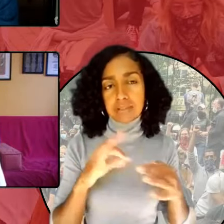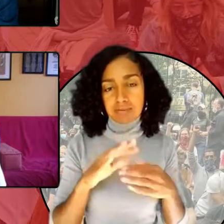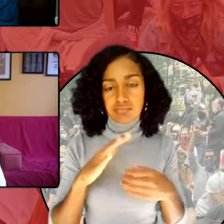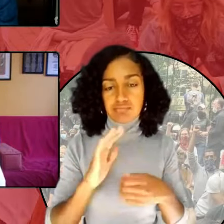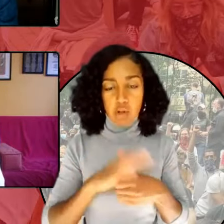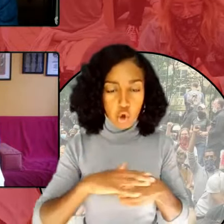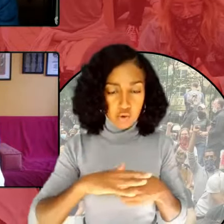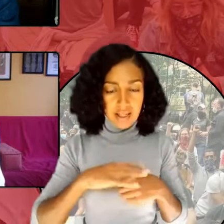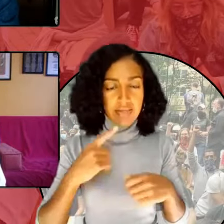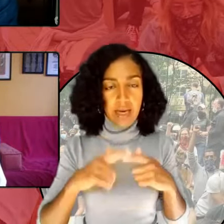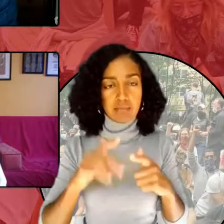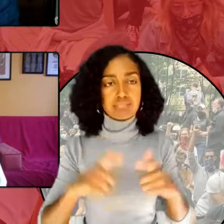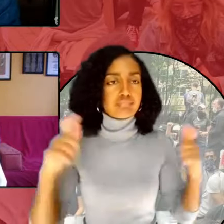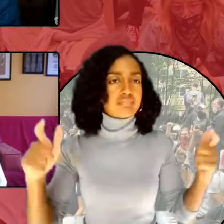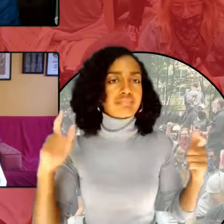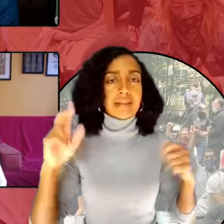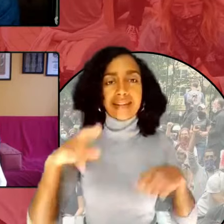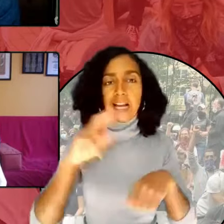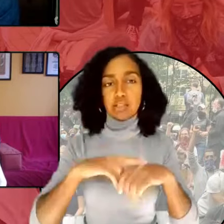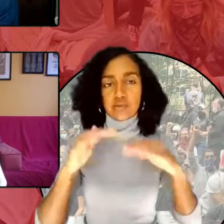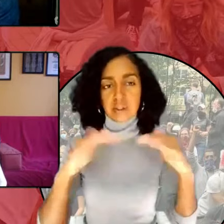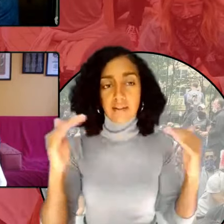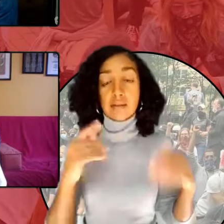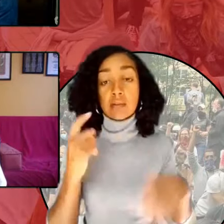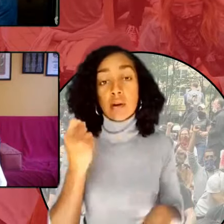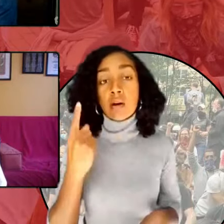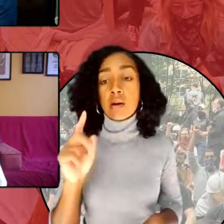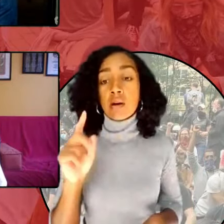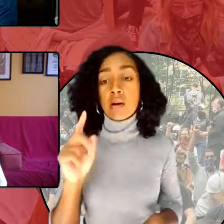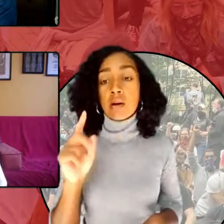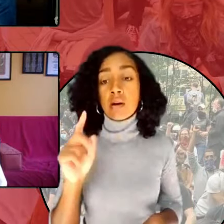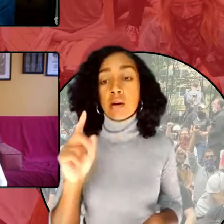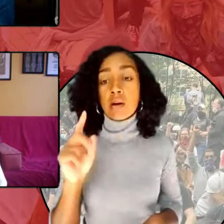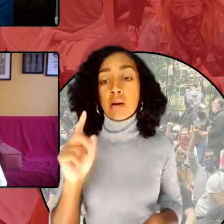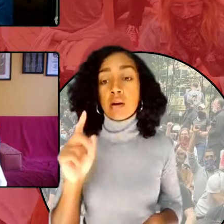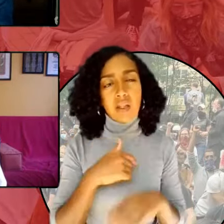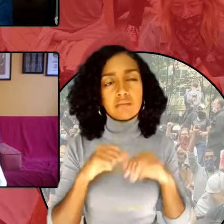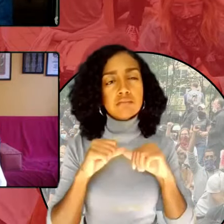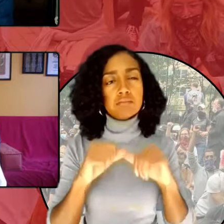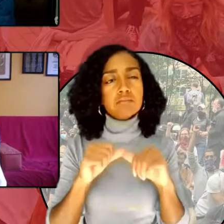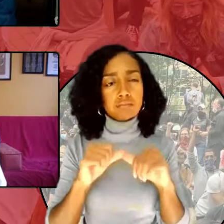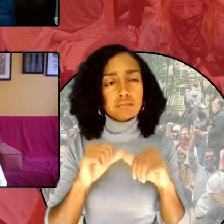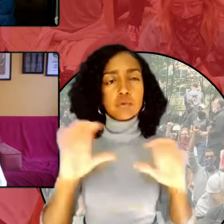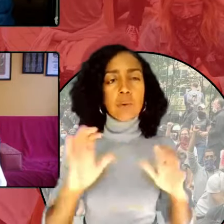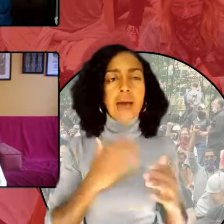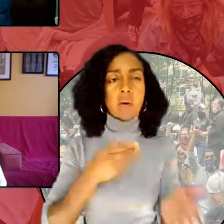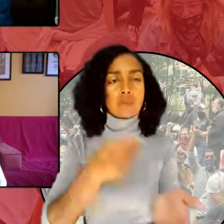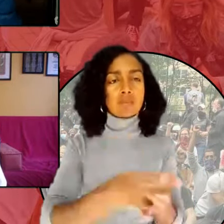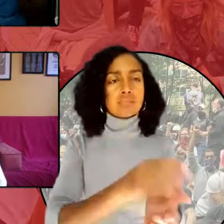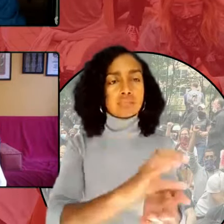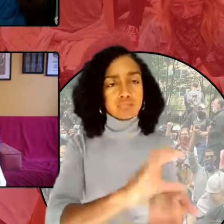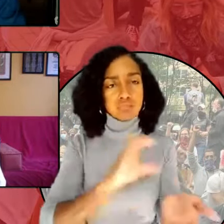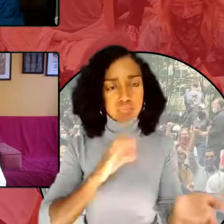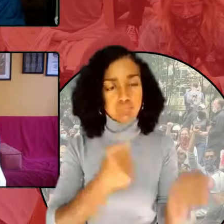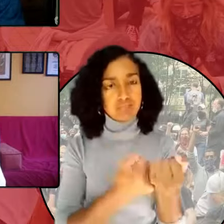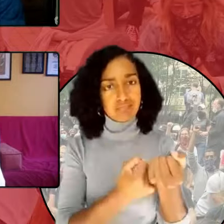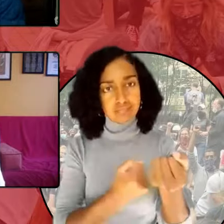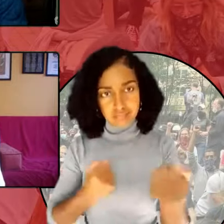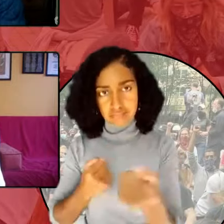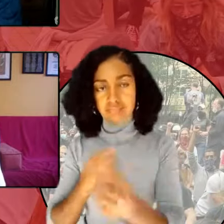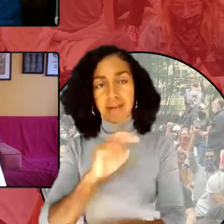speak nationally. So in New York City, we're going to continue doing our defund work. Our defund